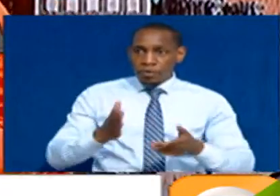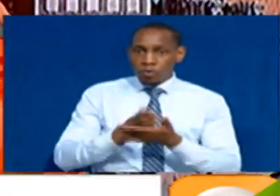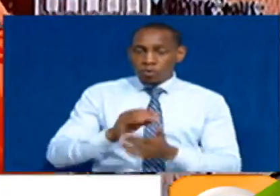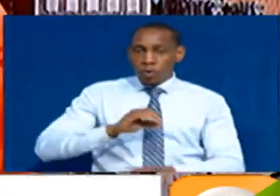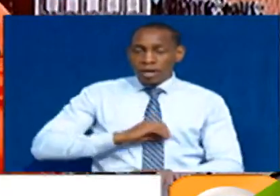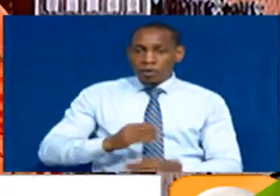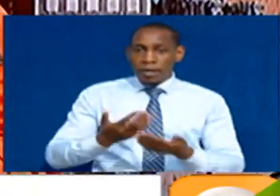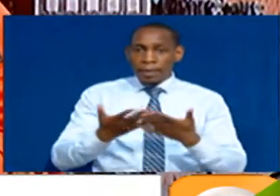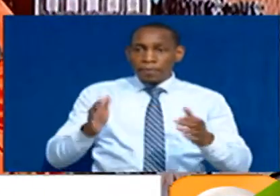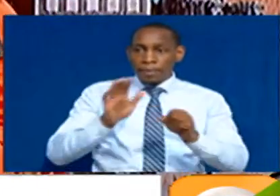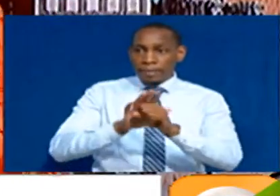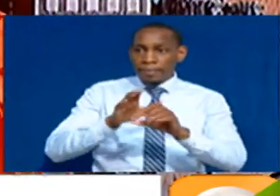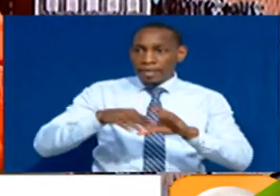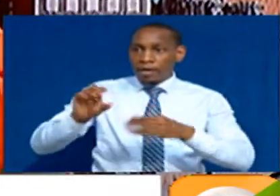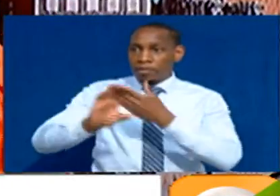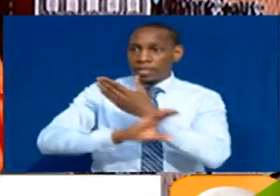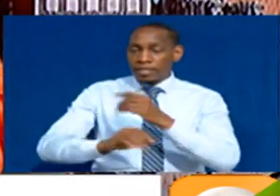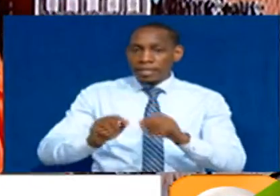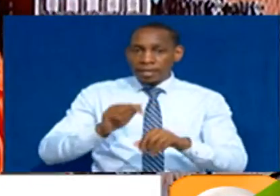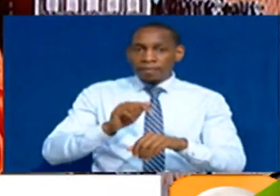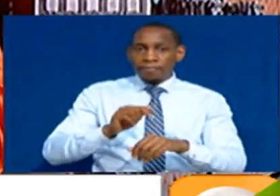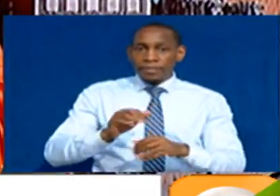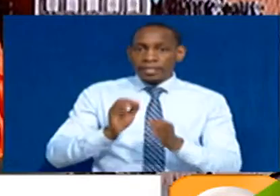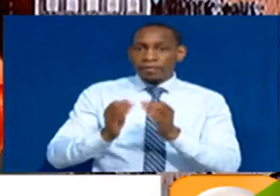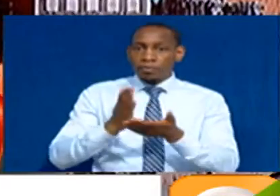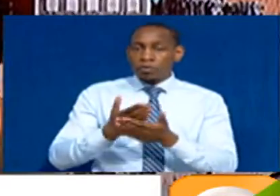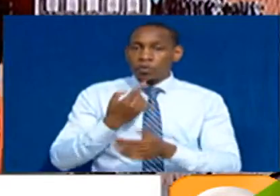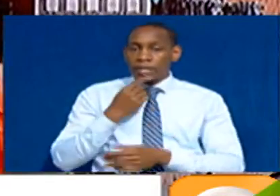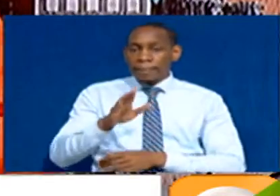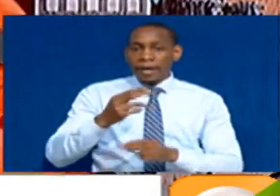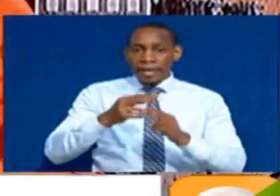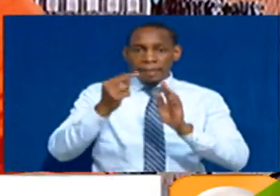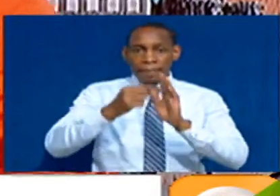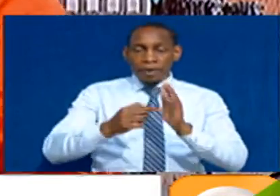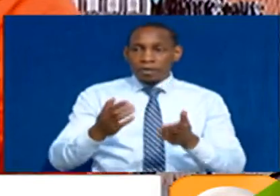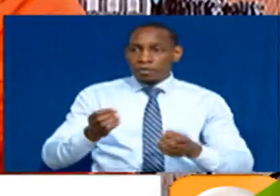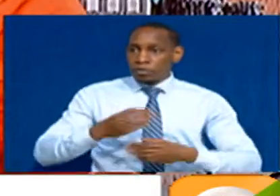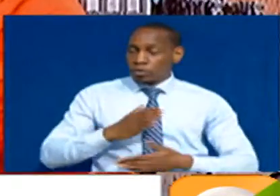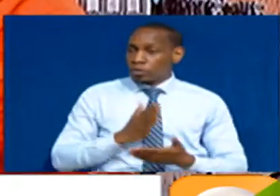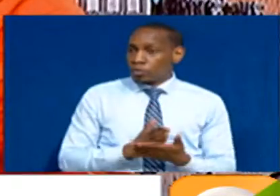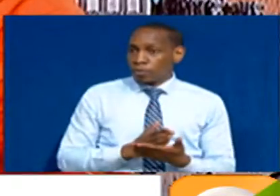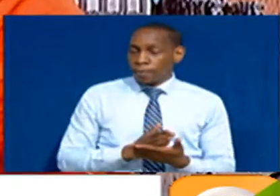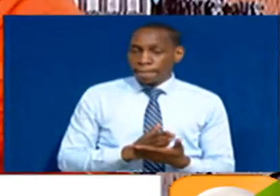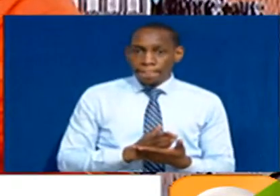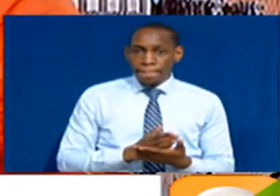own a lot of properties abroad. And if I tell you who they are, you'll be shocked.